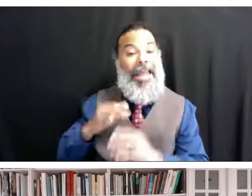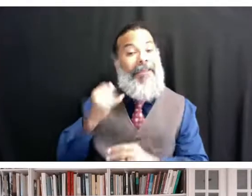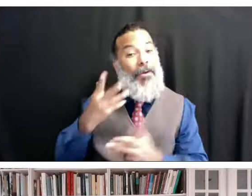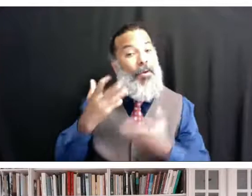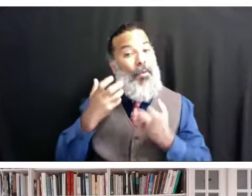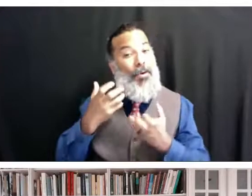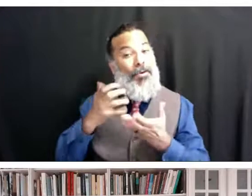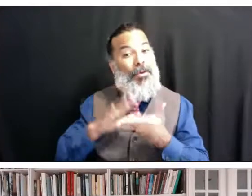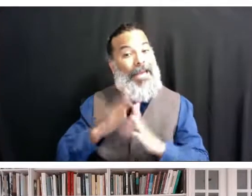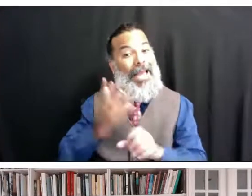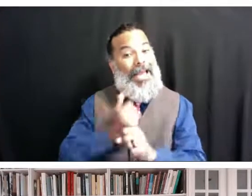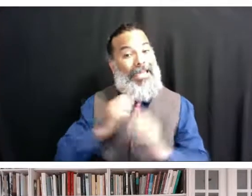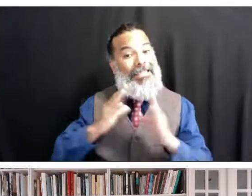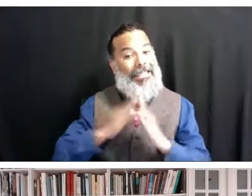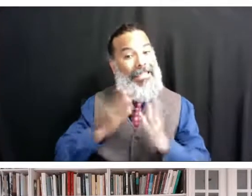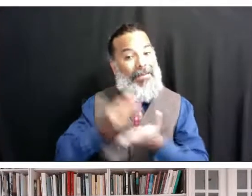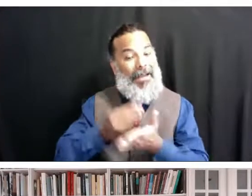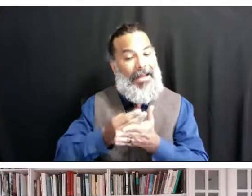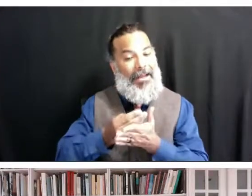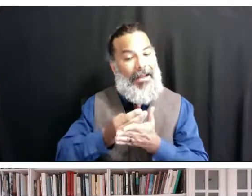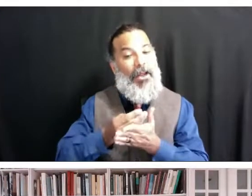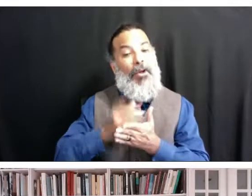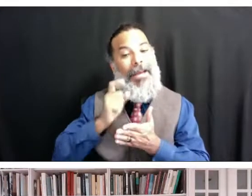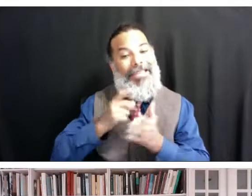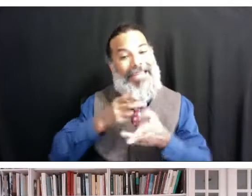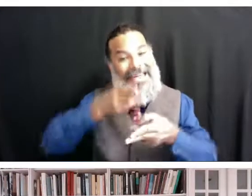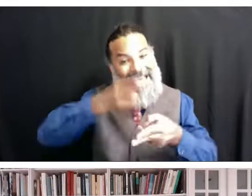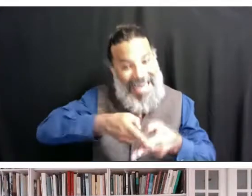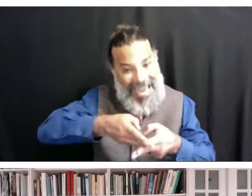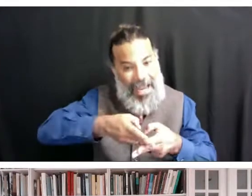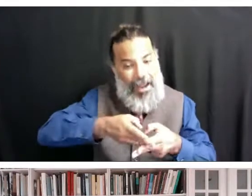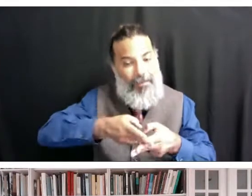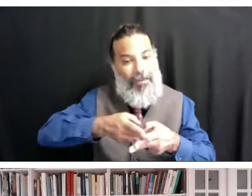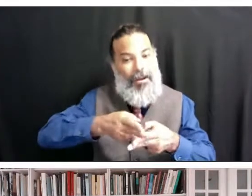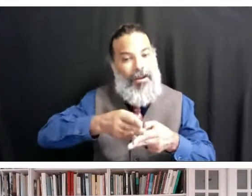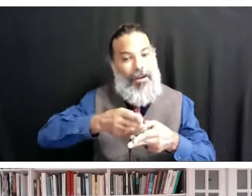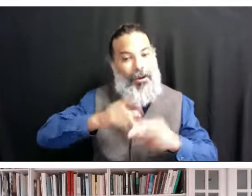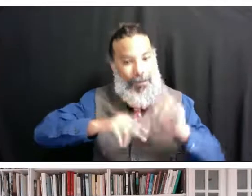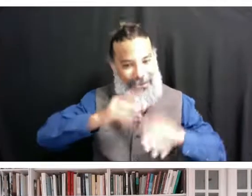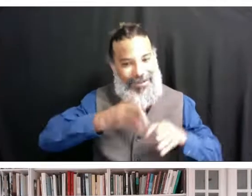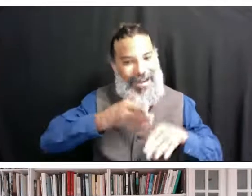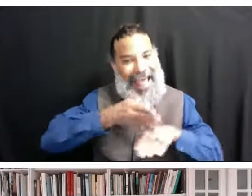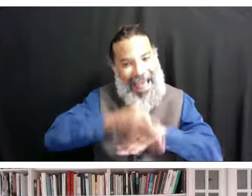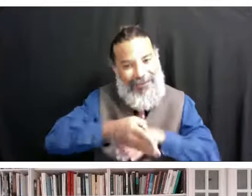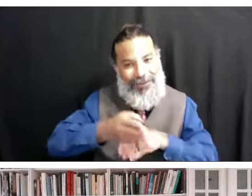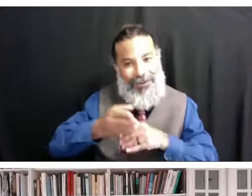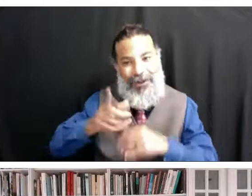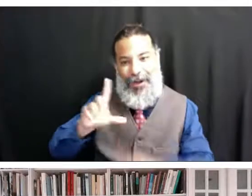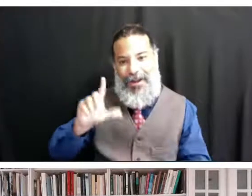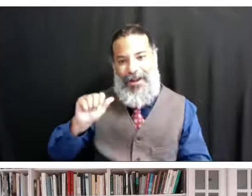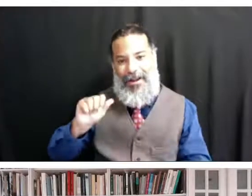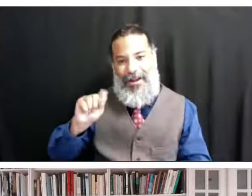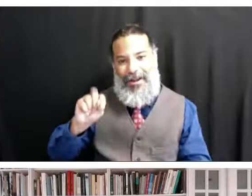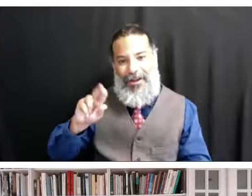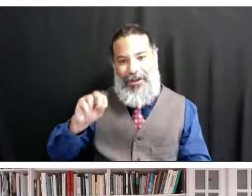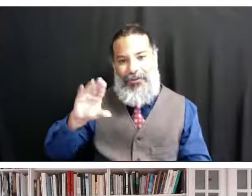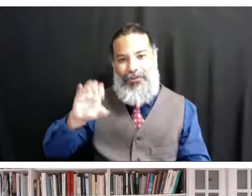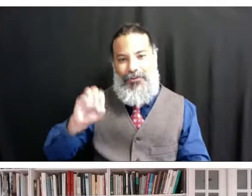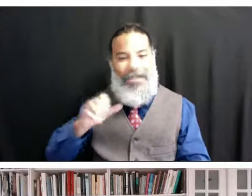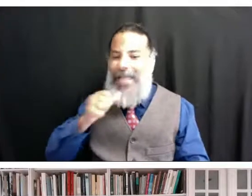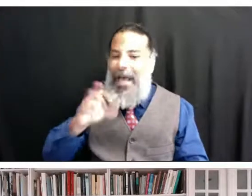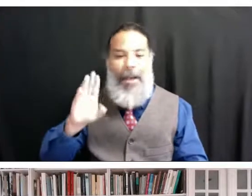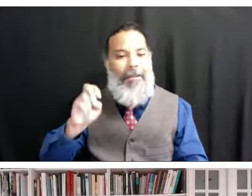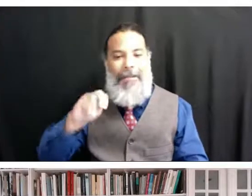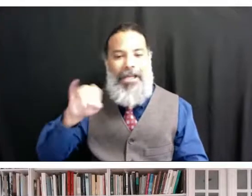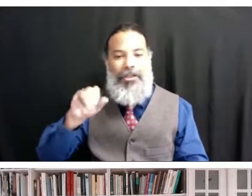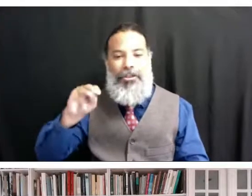to get city monies or whatever, that you would name your building after Latrobe. But that was not Benjamin.